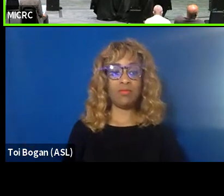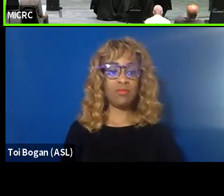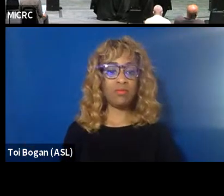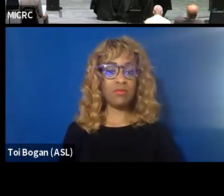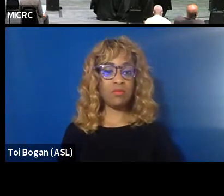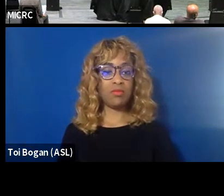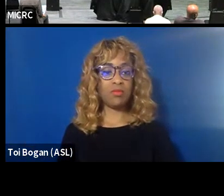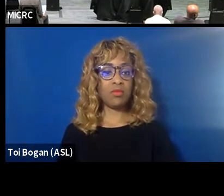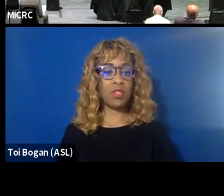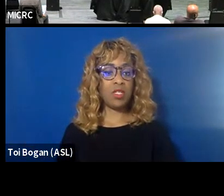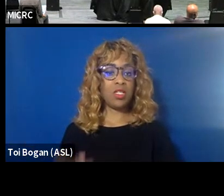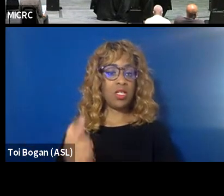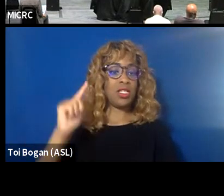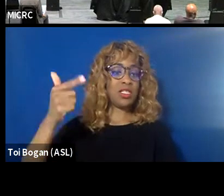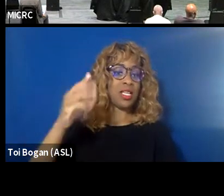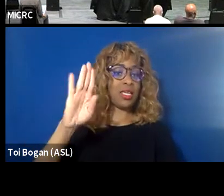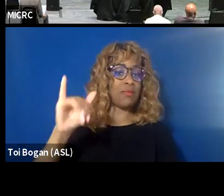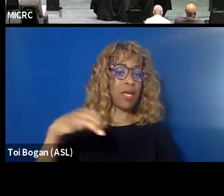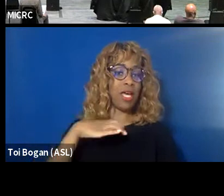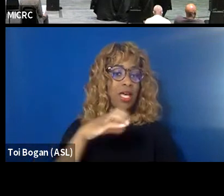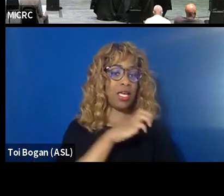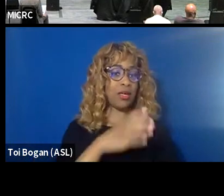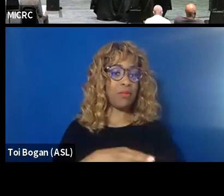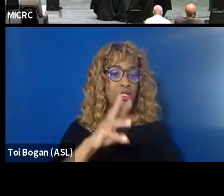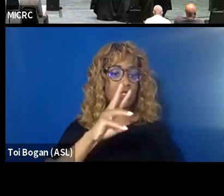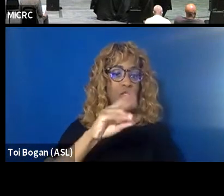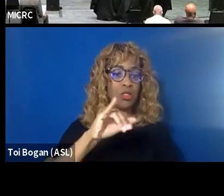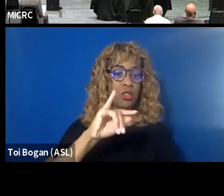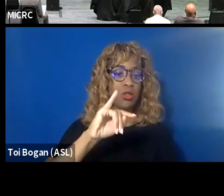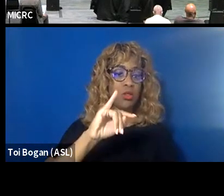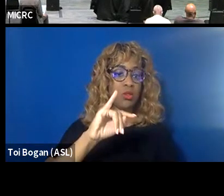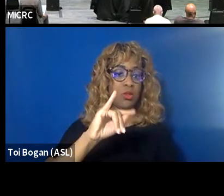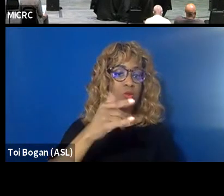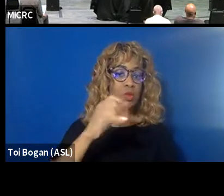The second made by Commissioner Witches. You got it.